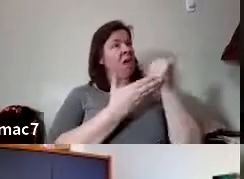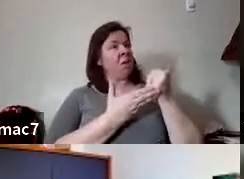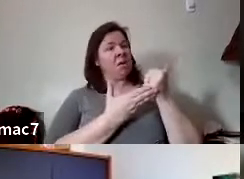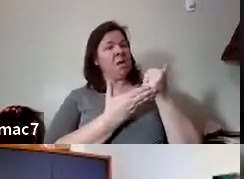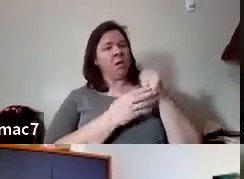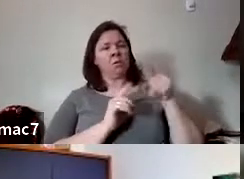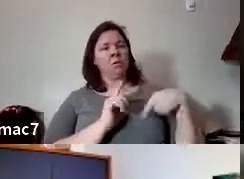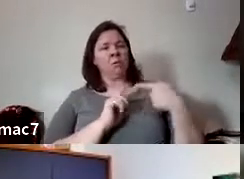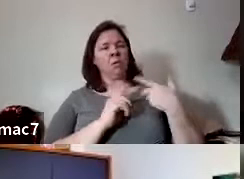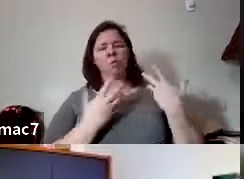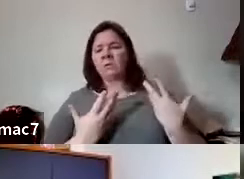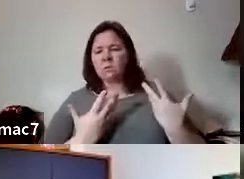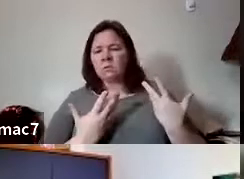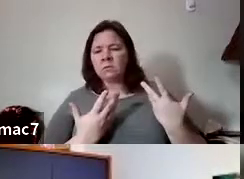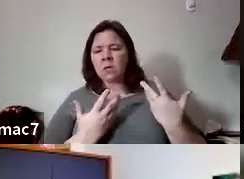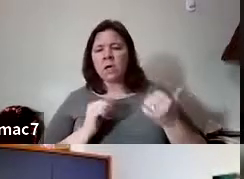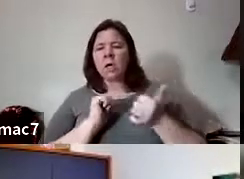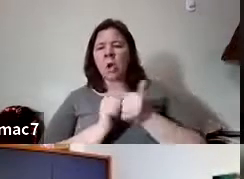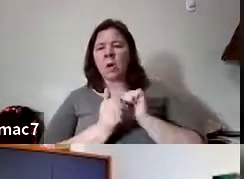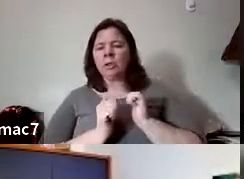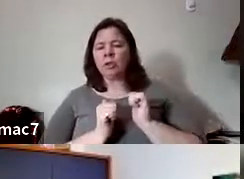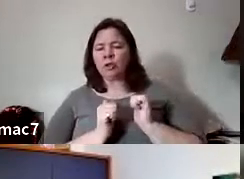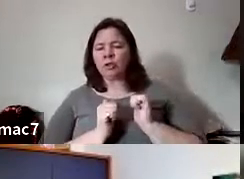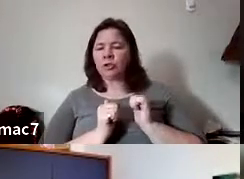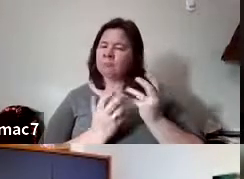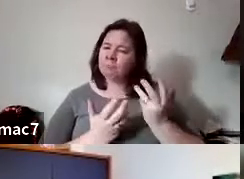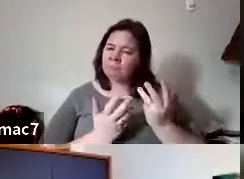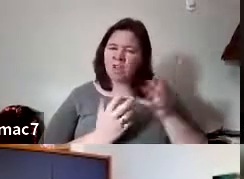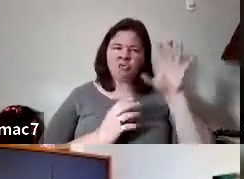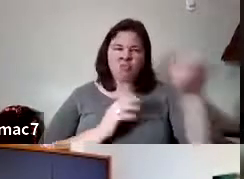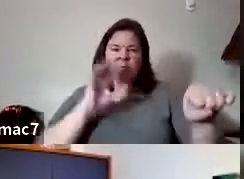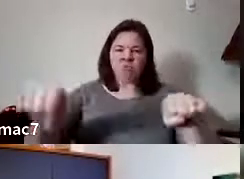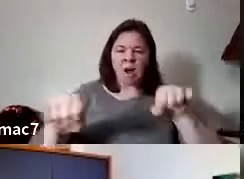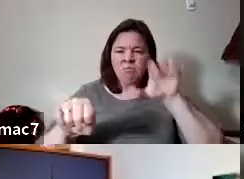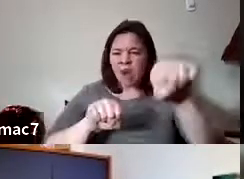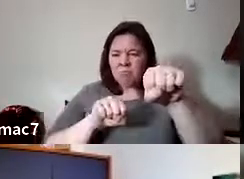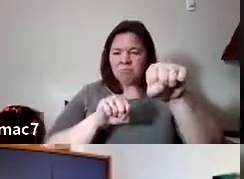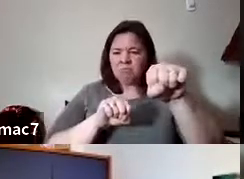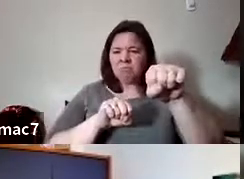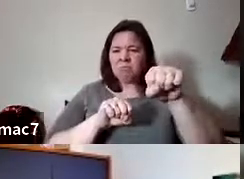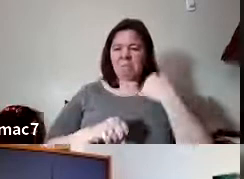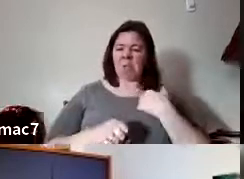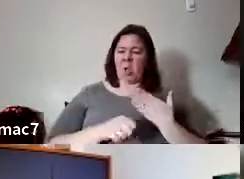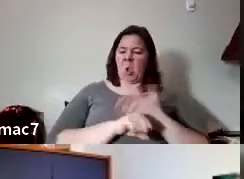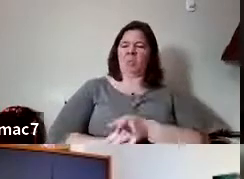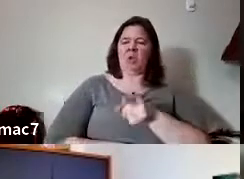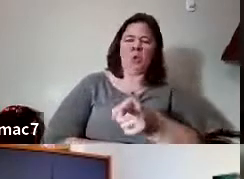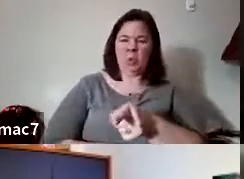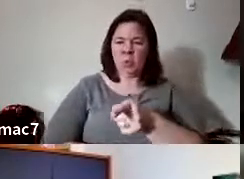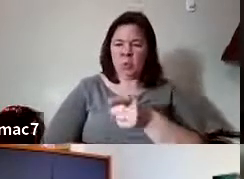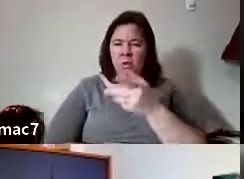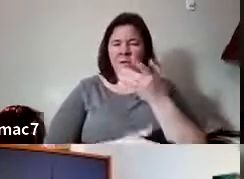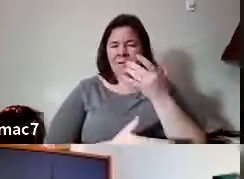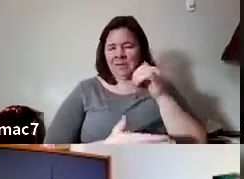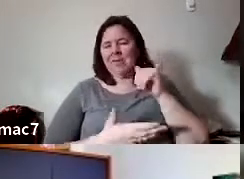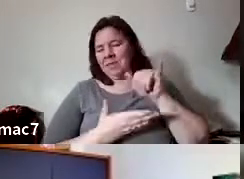about competition. It's all about grabbing. It's all about me over you. No matter how they dress it up, when